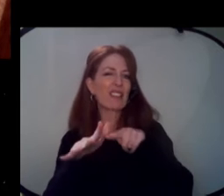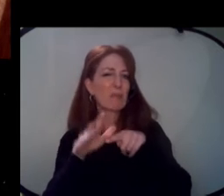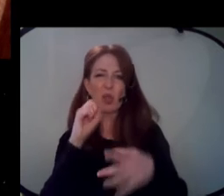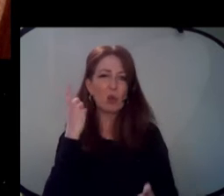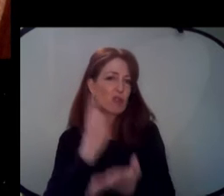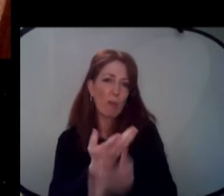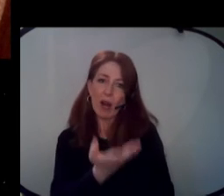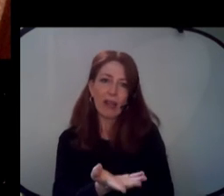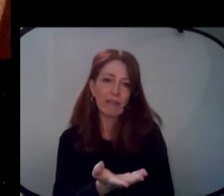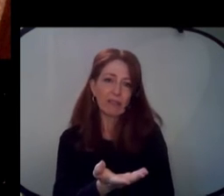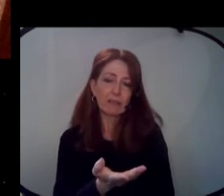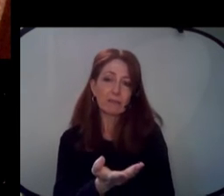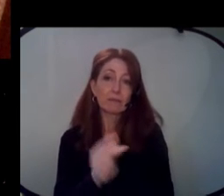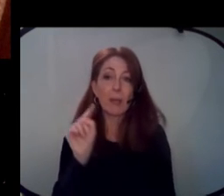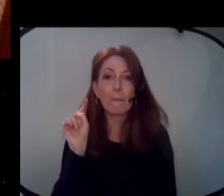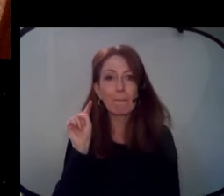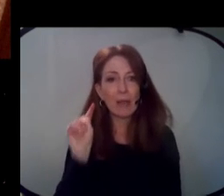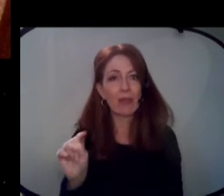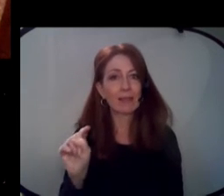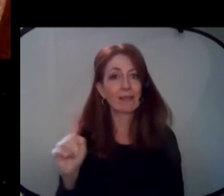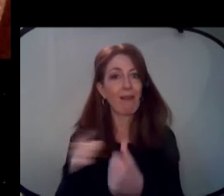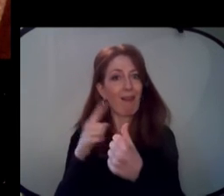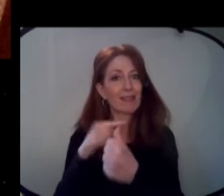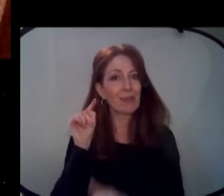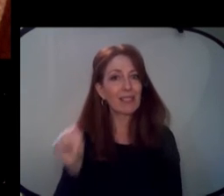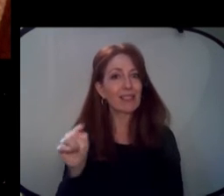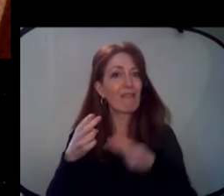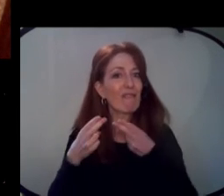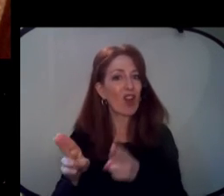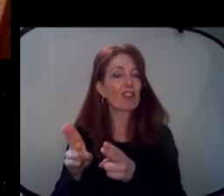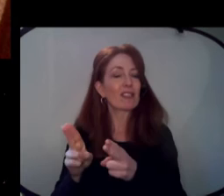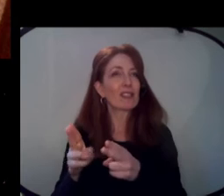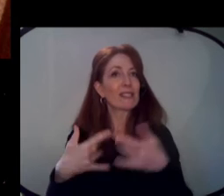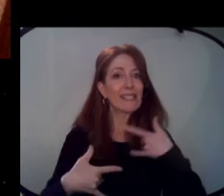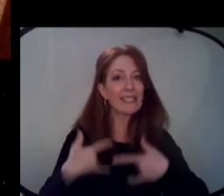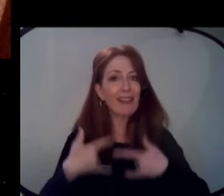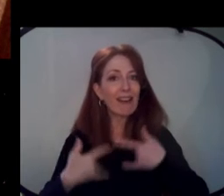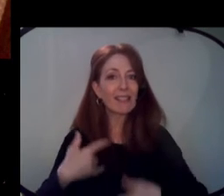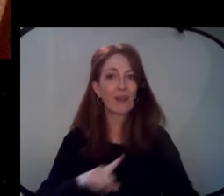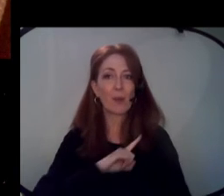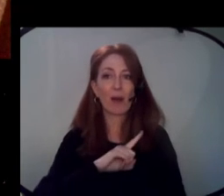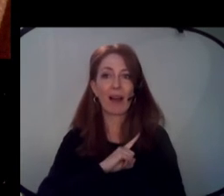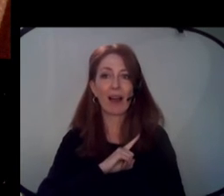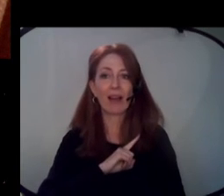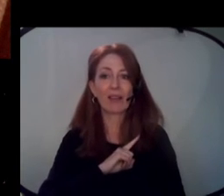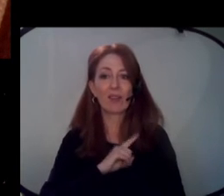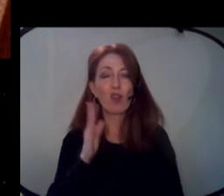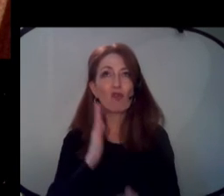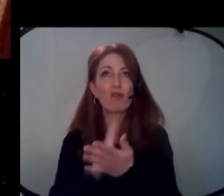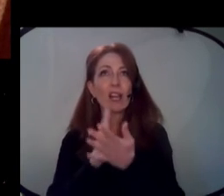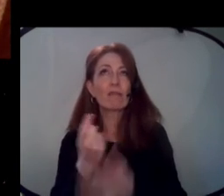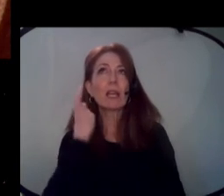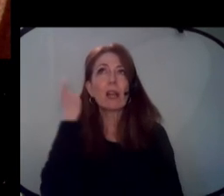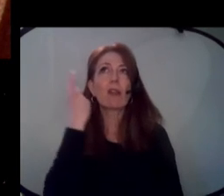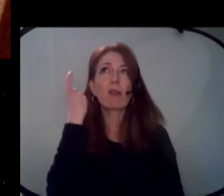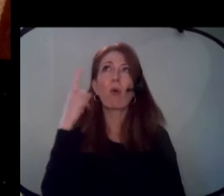what I think is so exciting about Artemisia's representation here is that she's really thought about what it would be